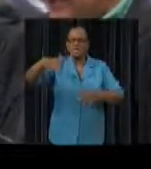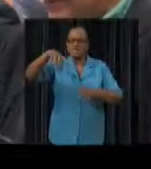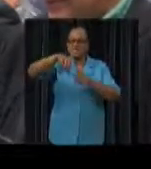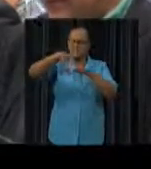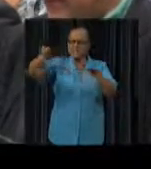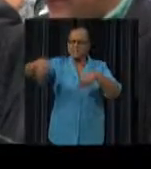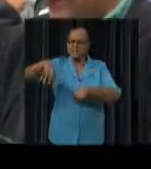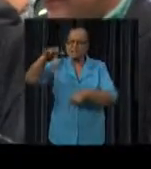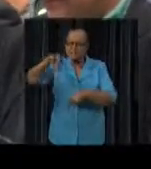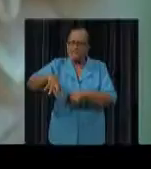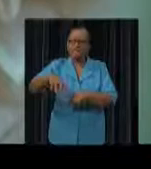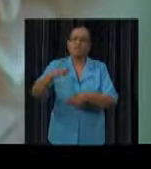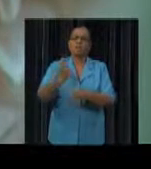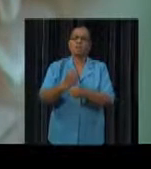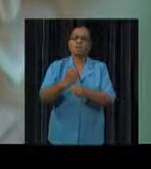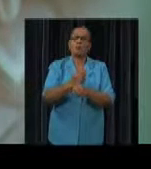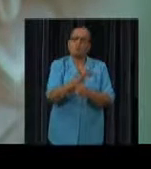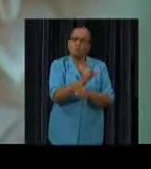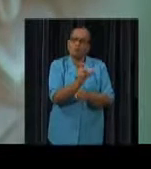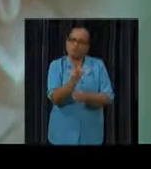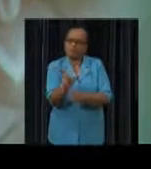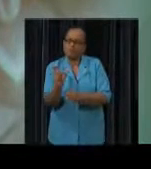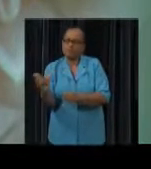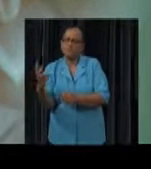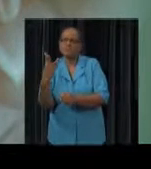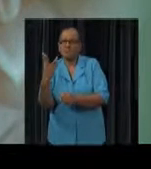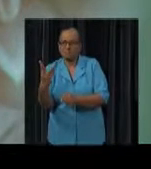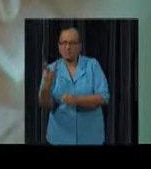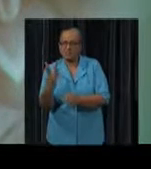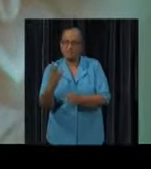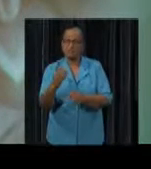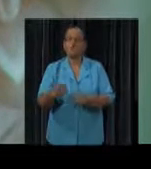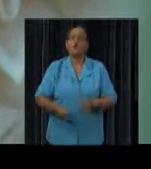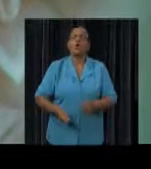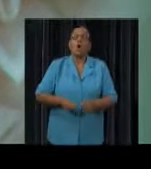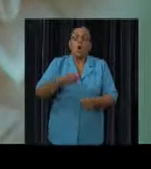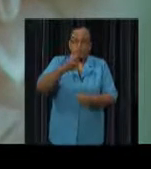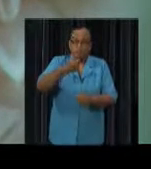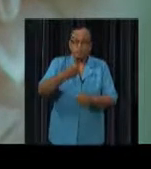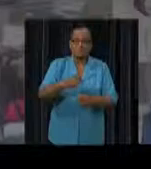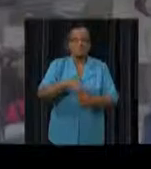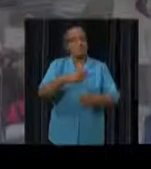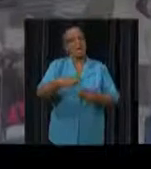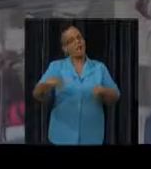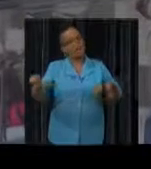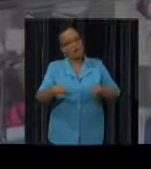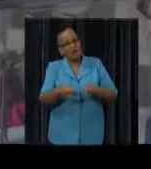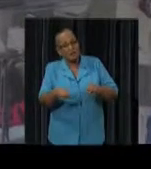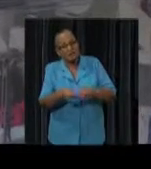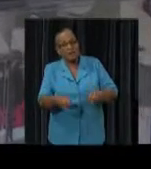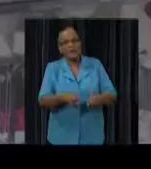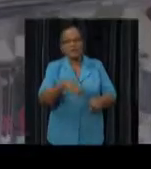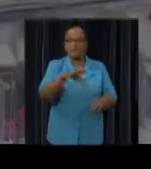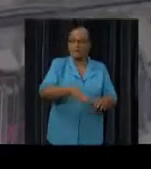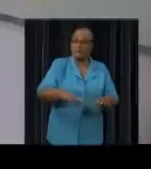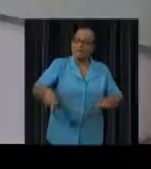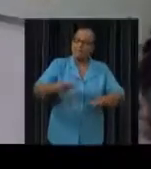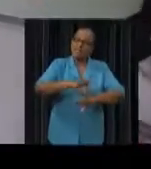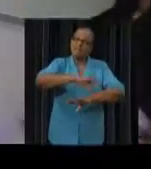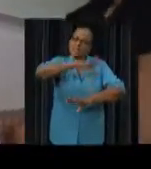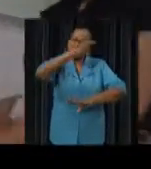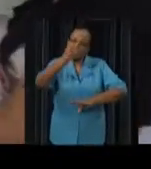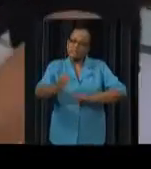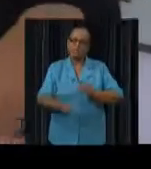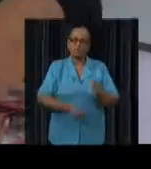the project to build a large academic medical center in three phases, providing